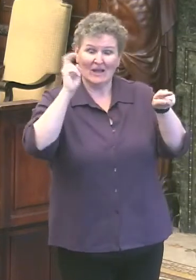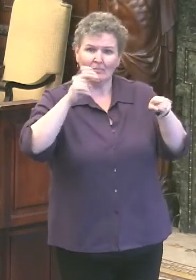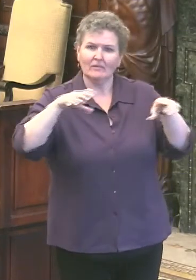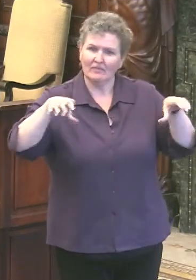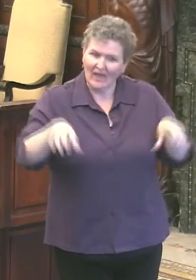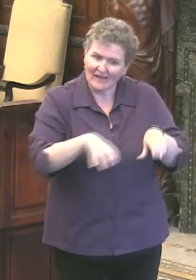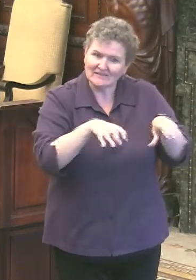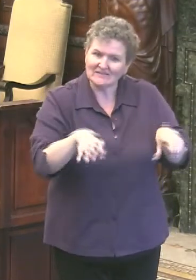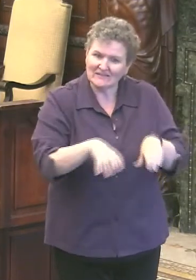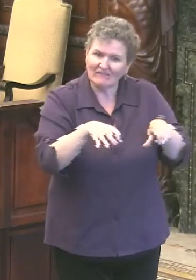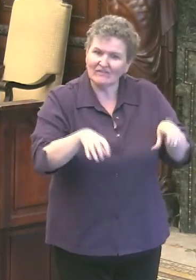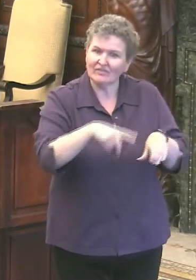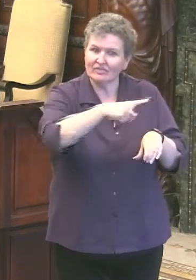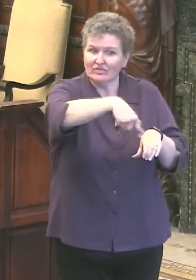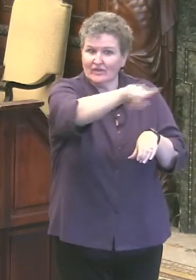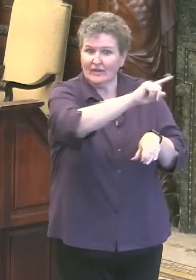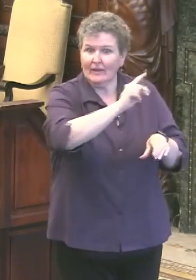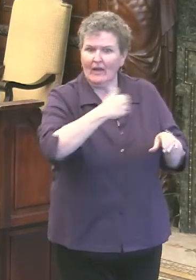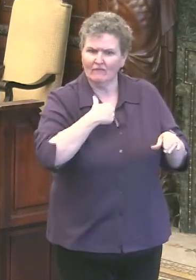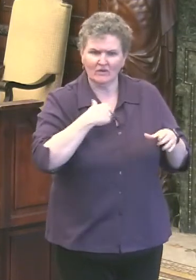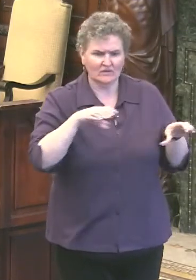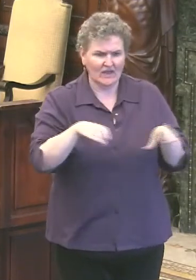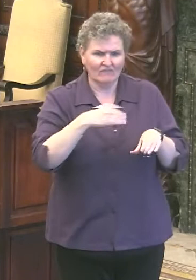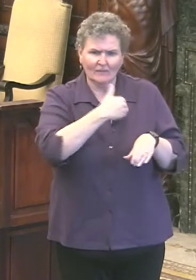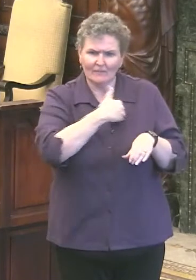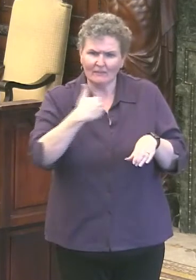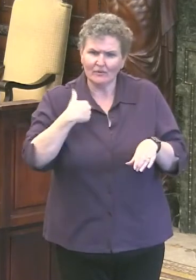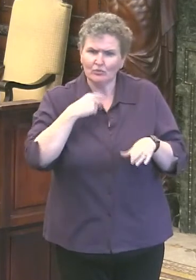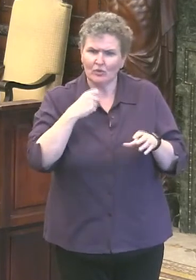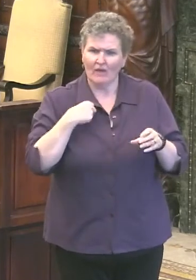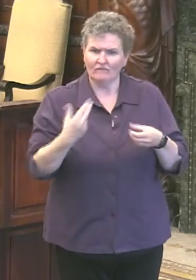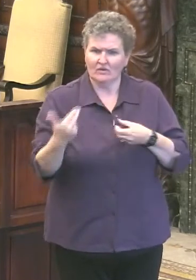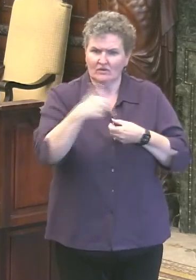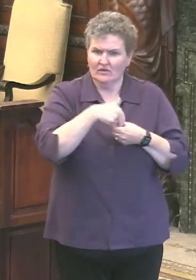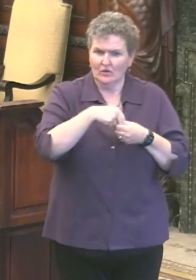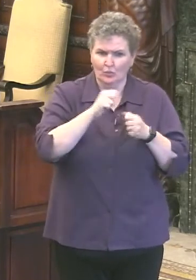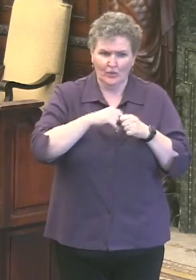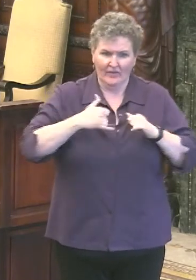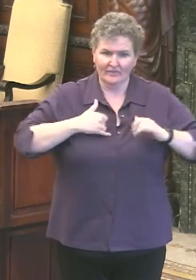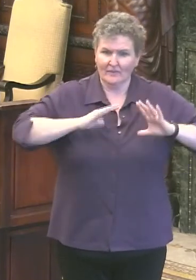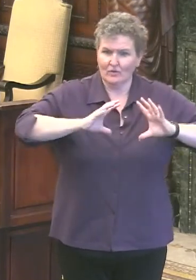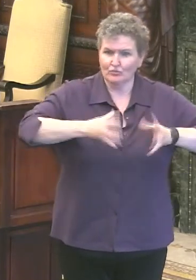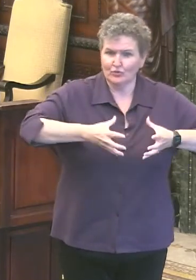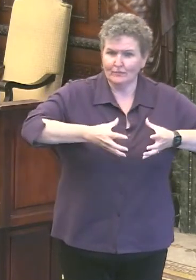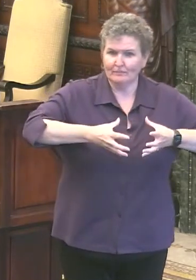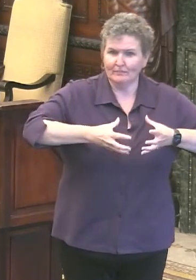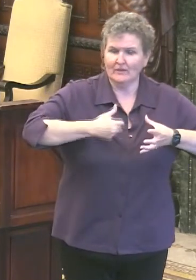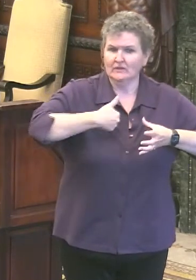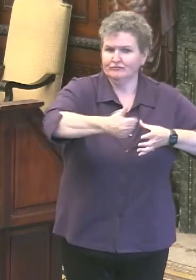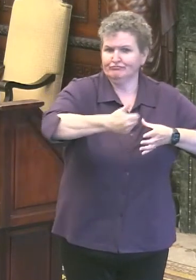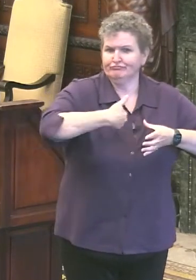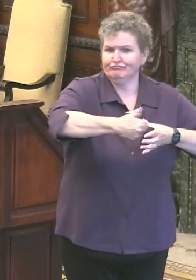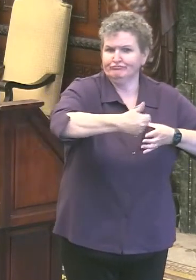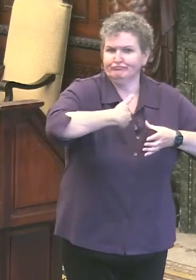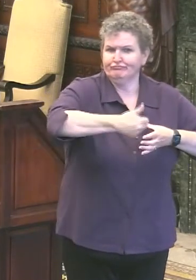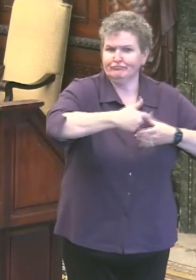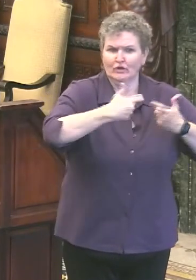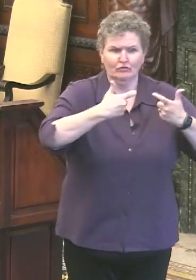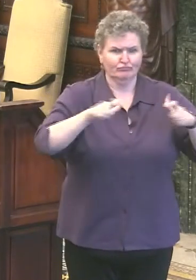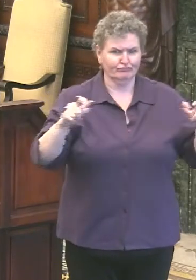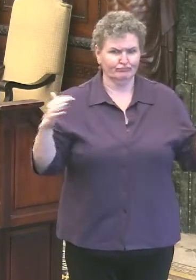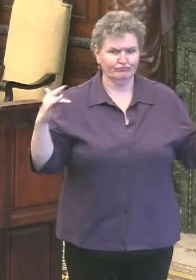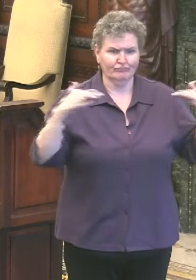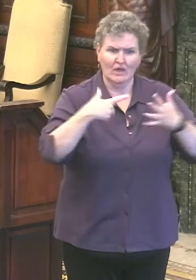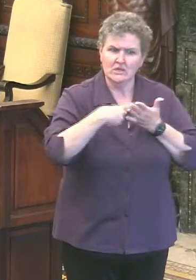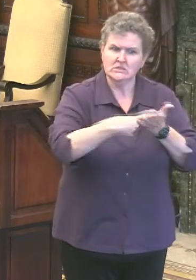They have active membership in our work groups, and we have transportation as one of those large work groups. And so we're